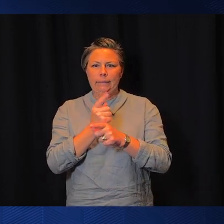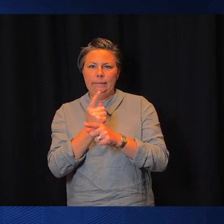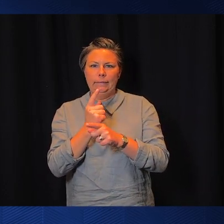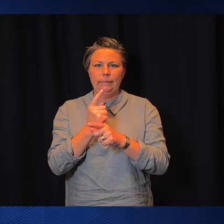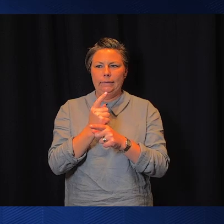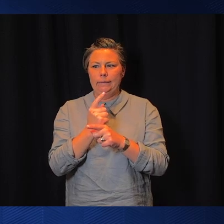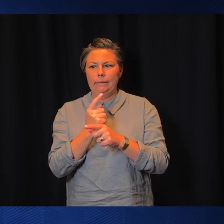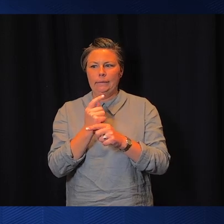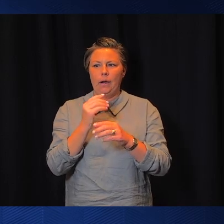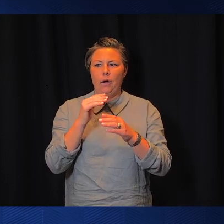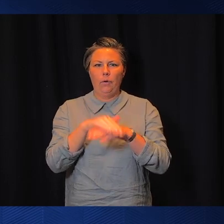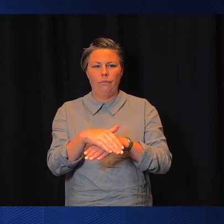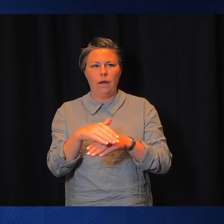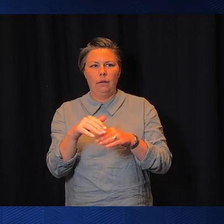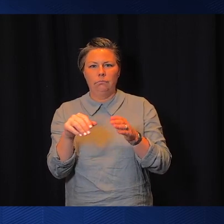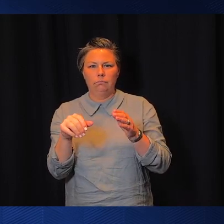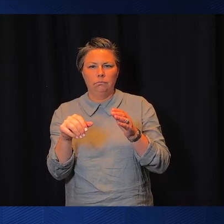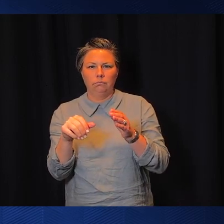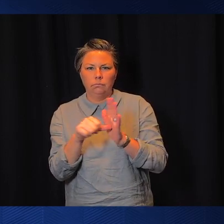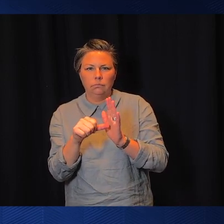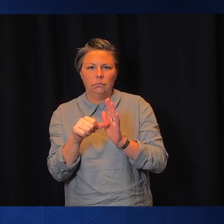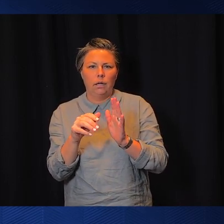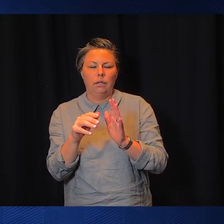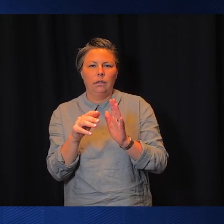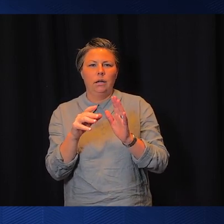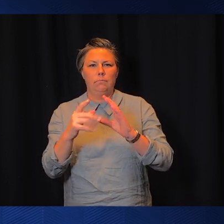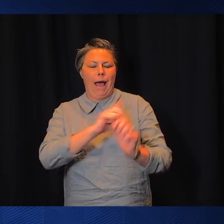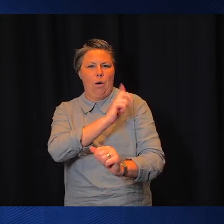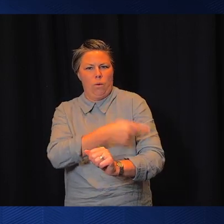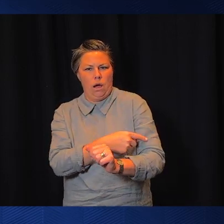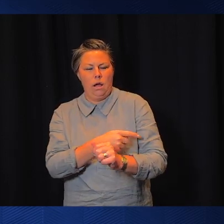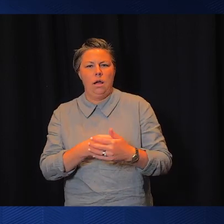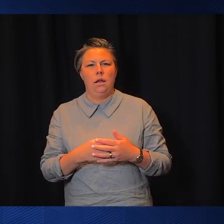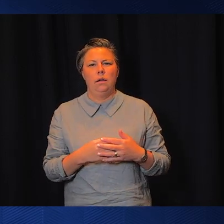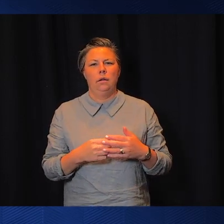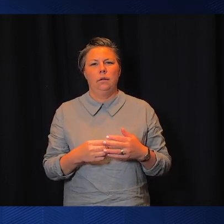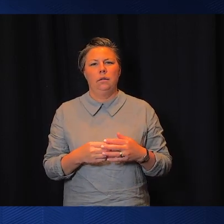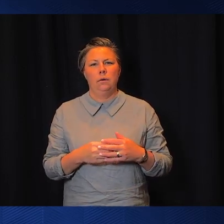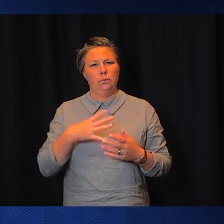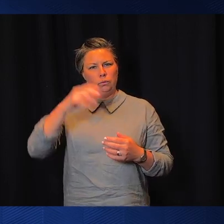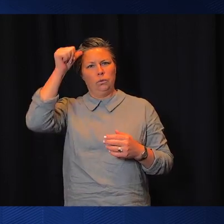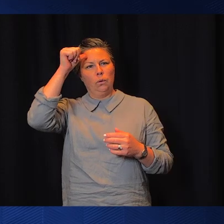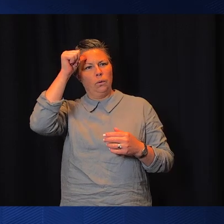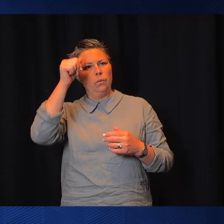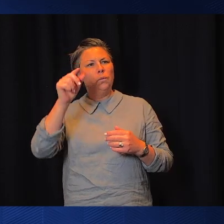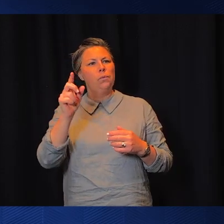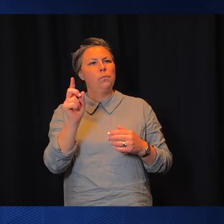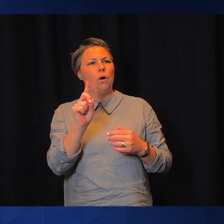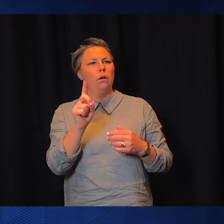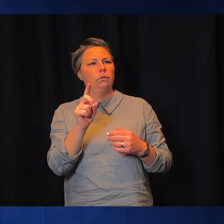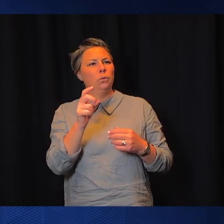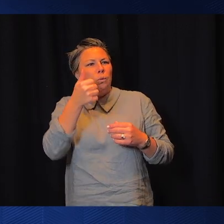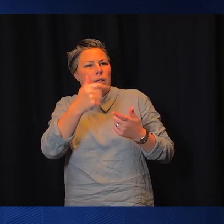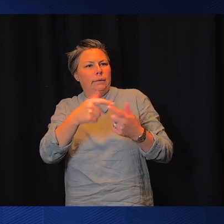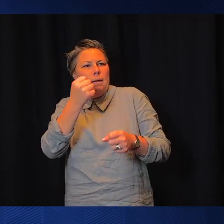it was Ramesh who asked about how you actually create an inclusive approach as well. So what are some of the practical steps? So maybe